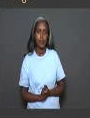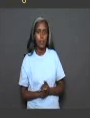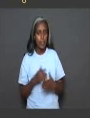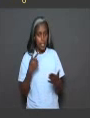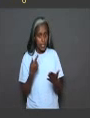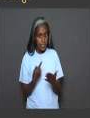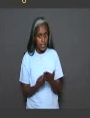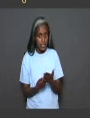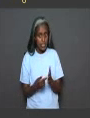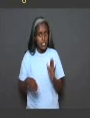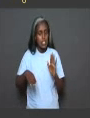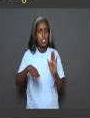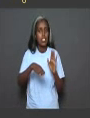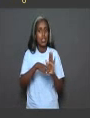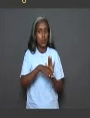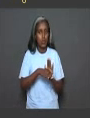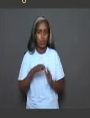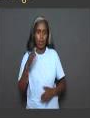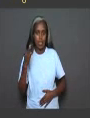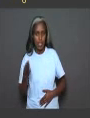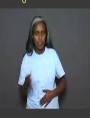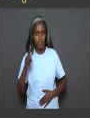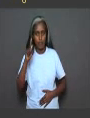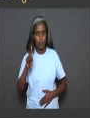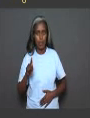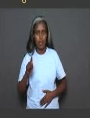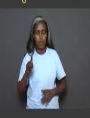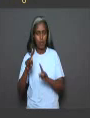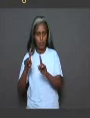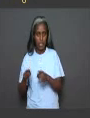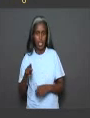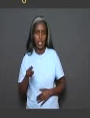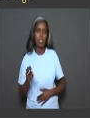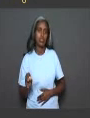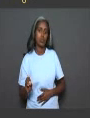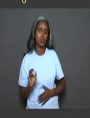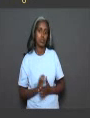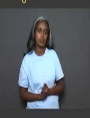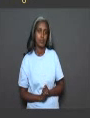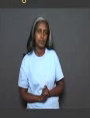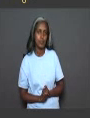This is denoted by f prime of x naught.